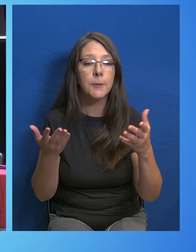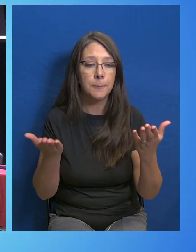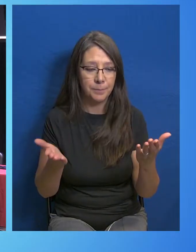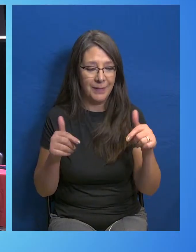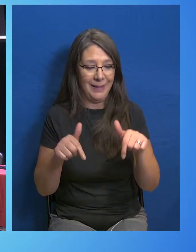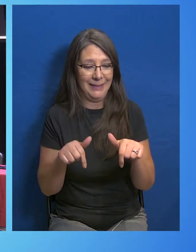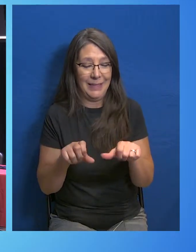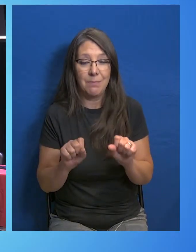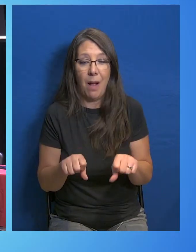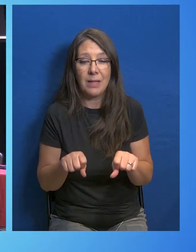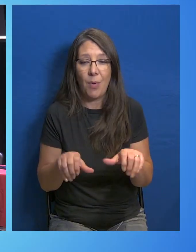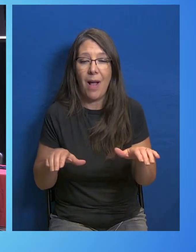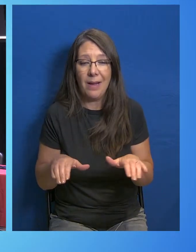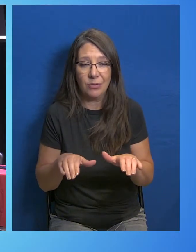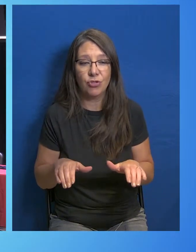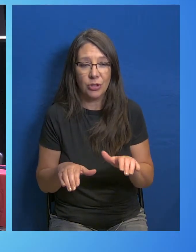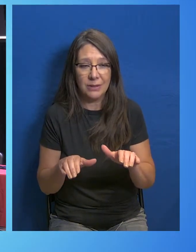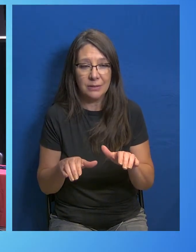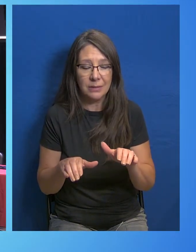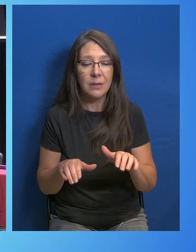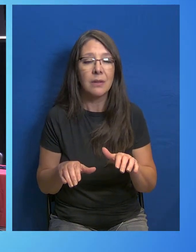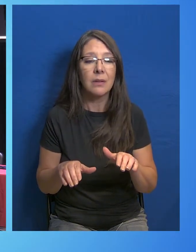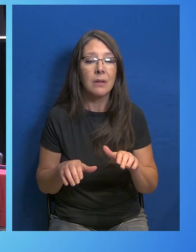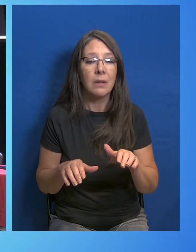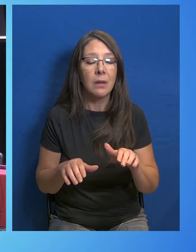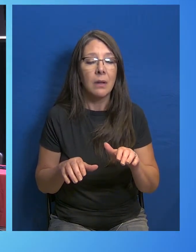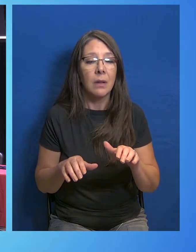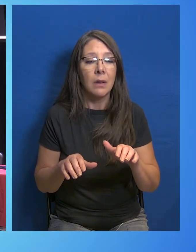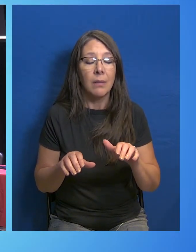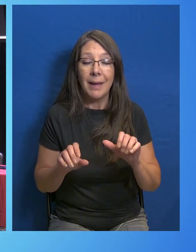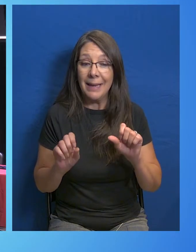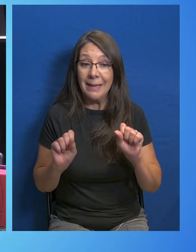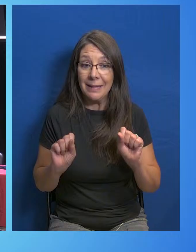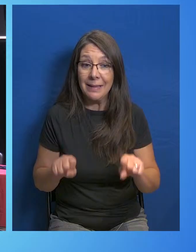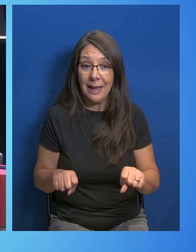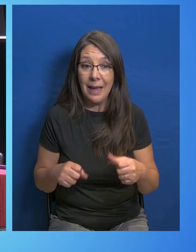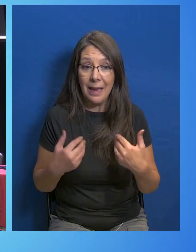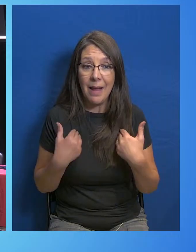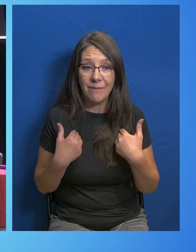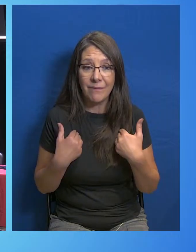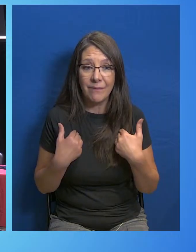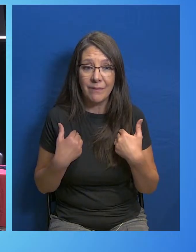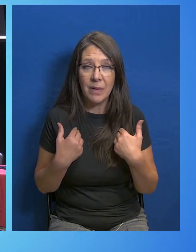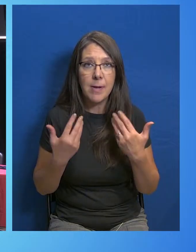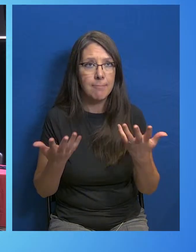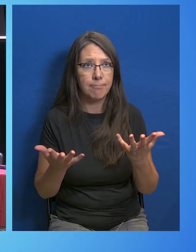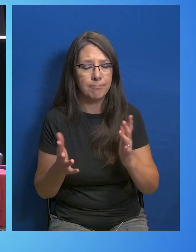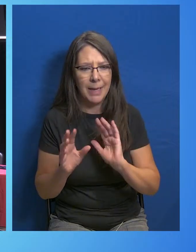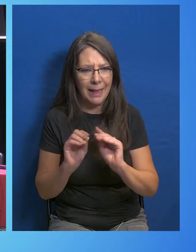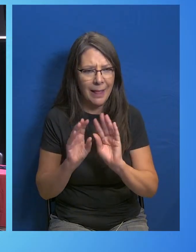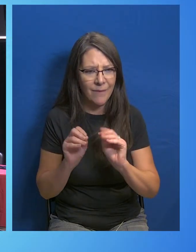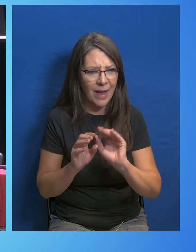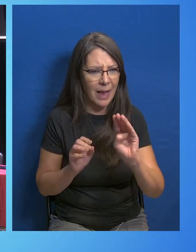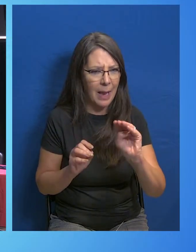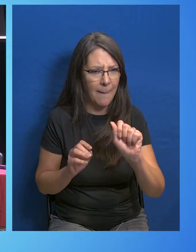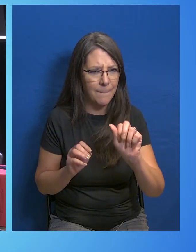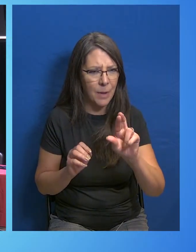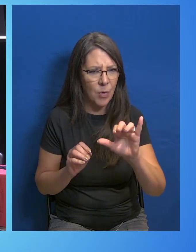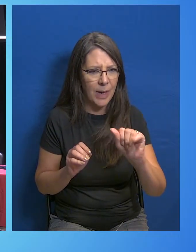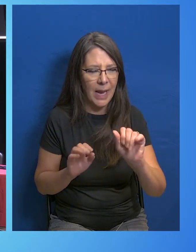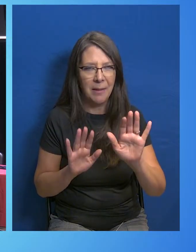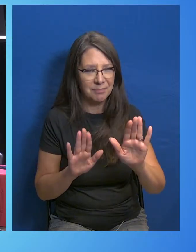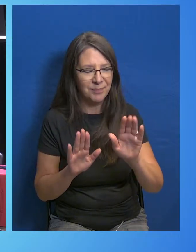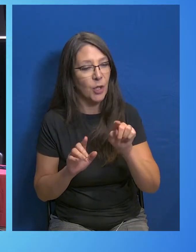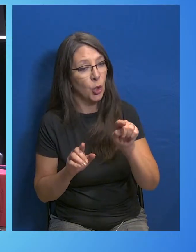action item. We can have a, well, I guess I should clarify, Maria, you're looking for us to move